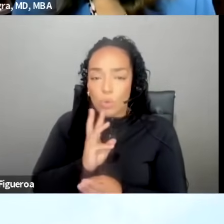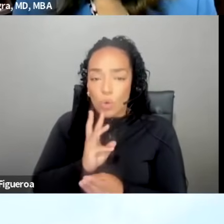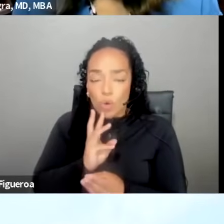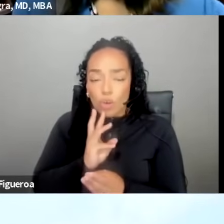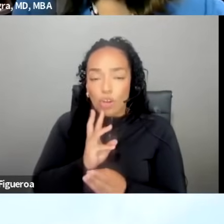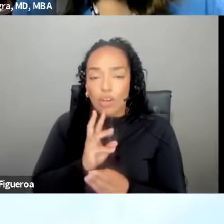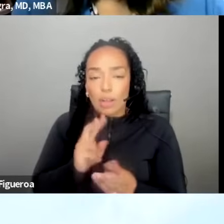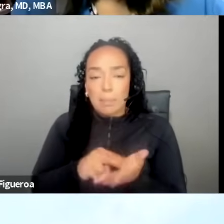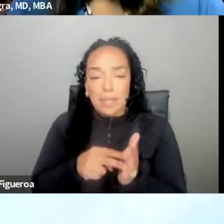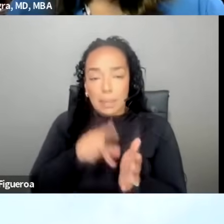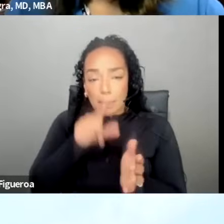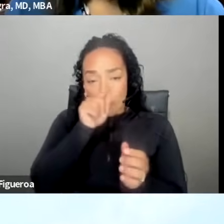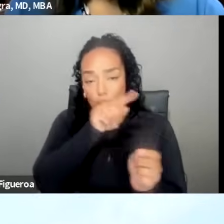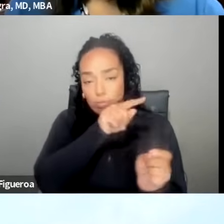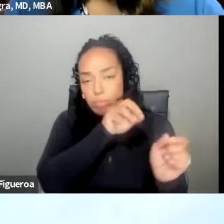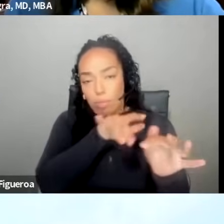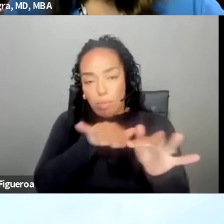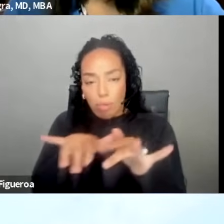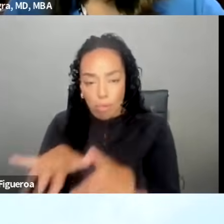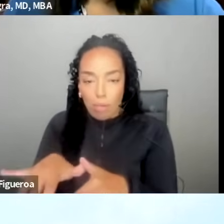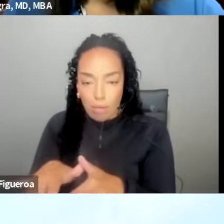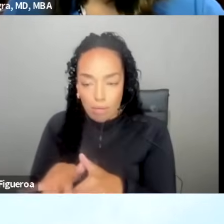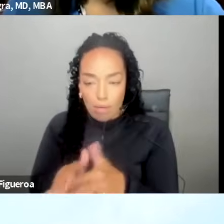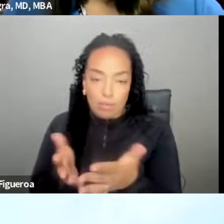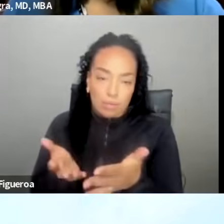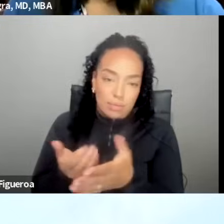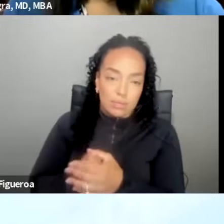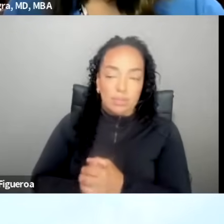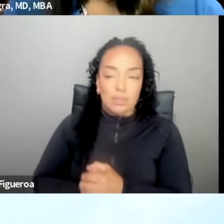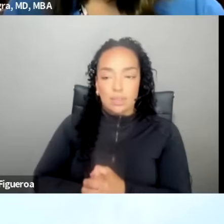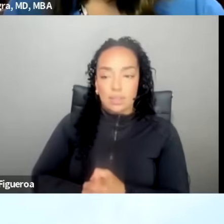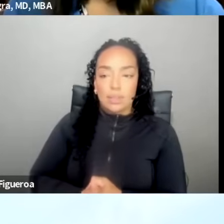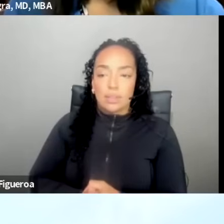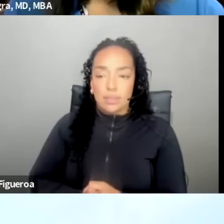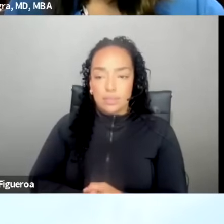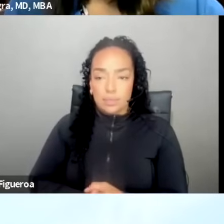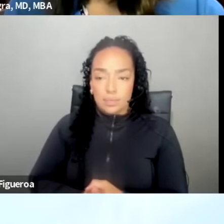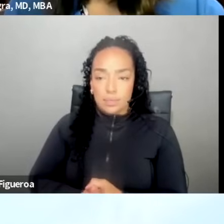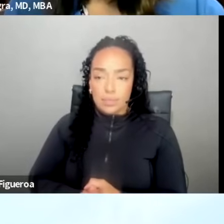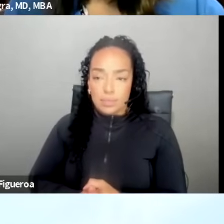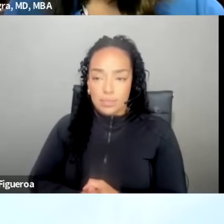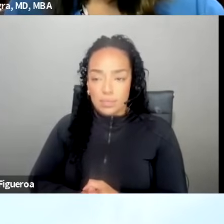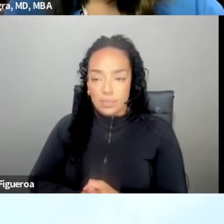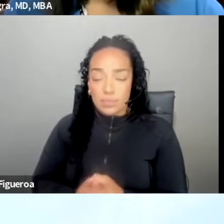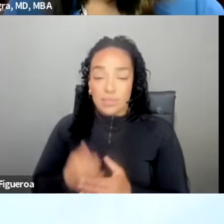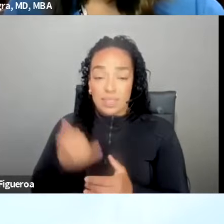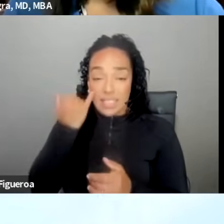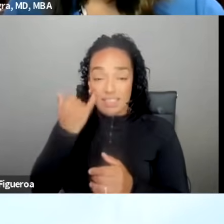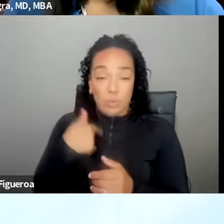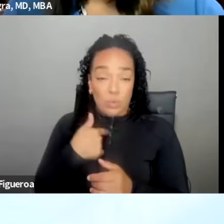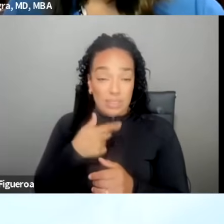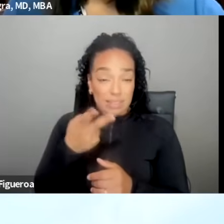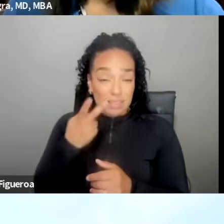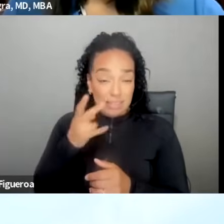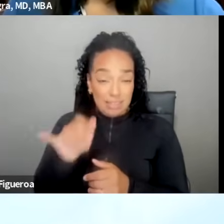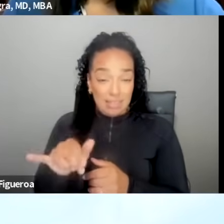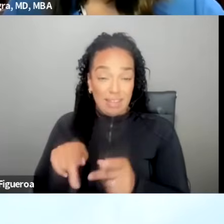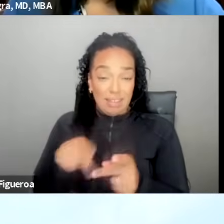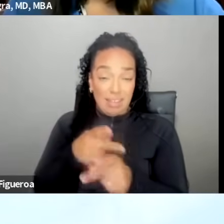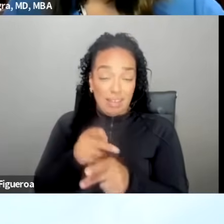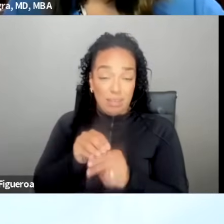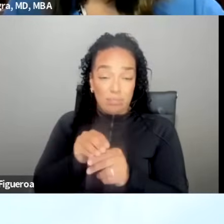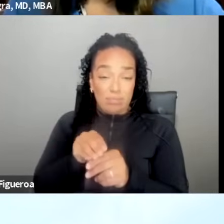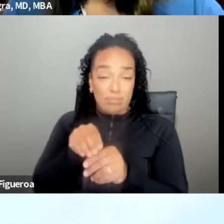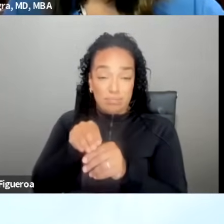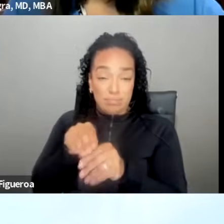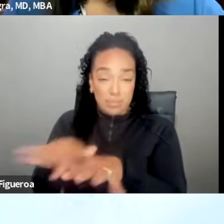facility. So if we were to see that kind of spill over into beef cattle, we would expect that it might be